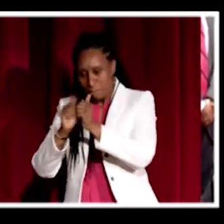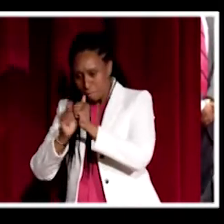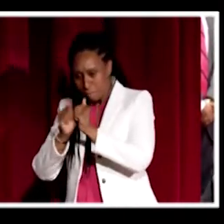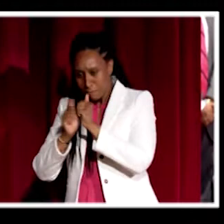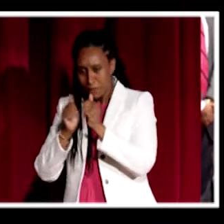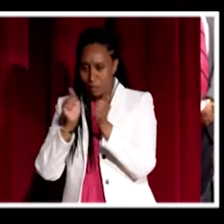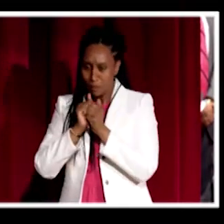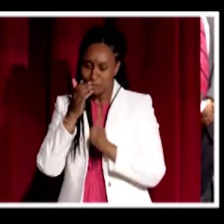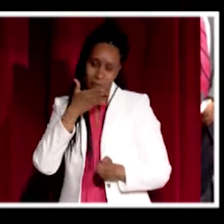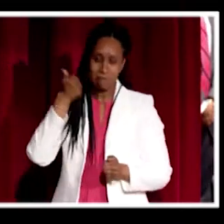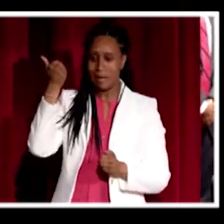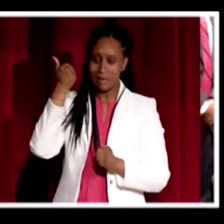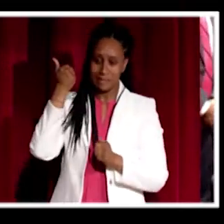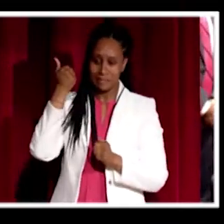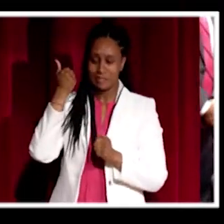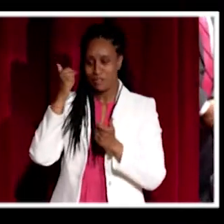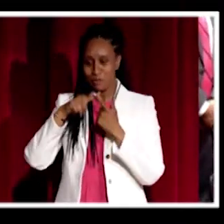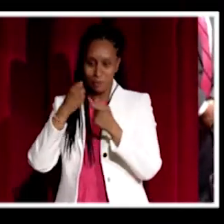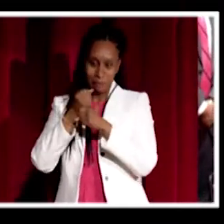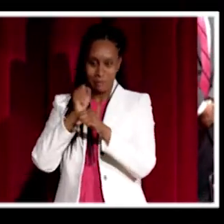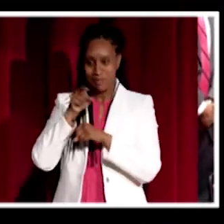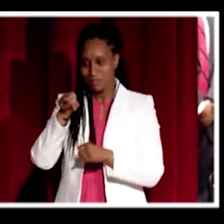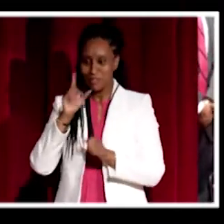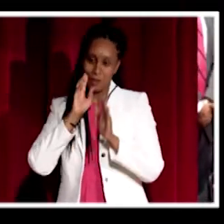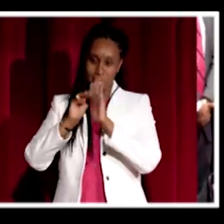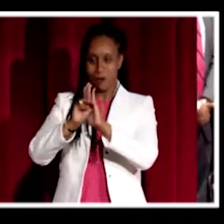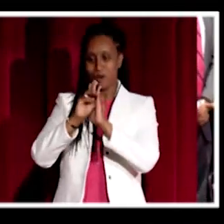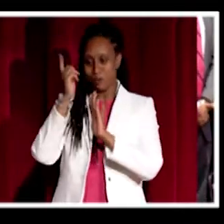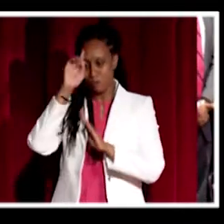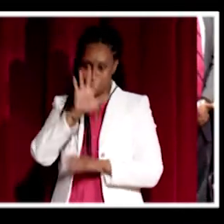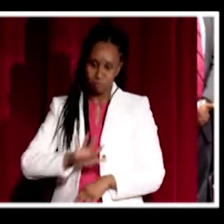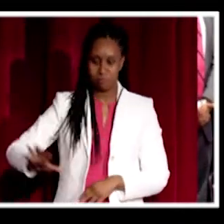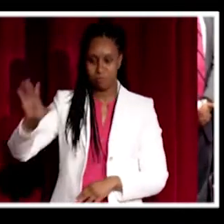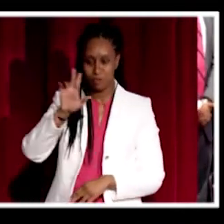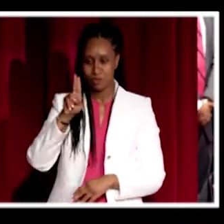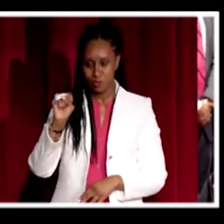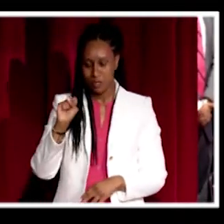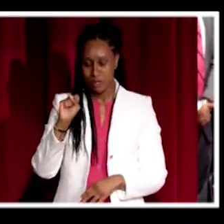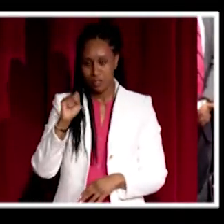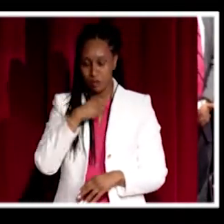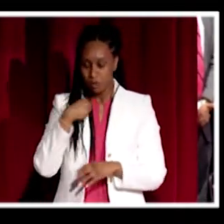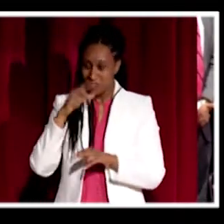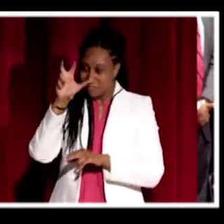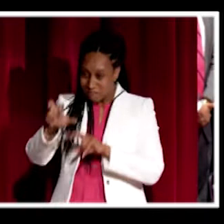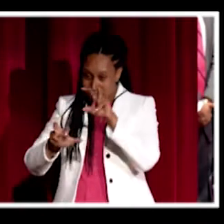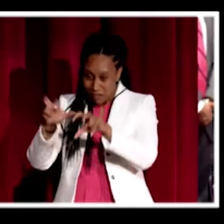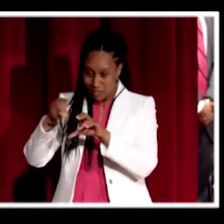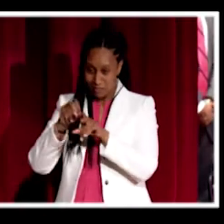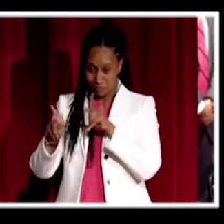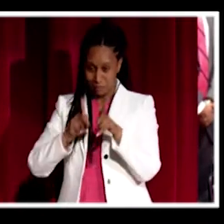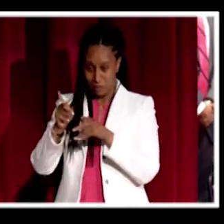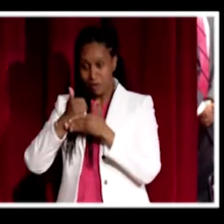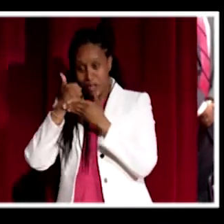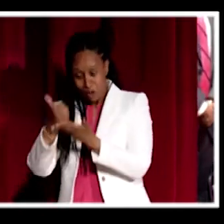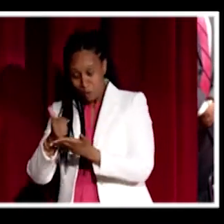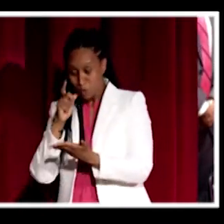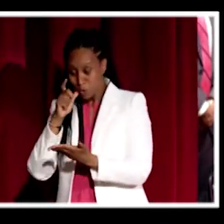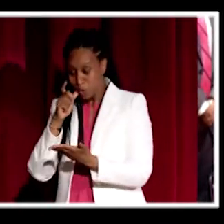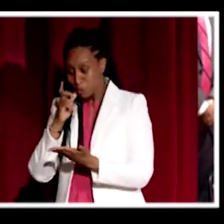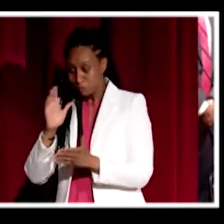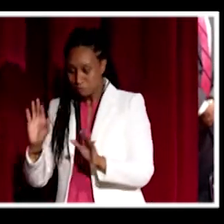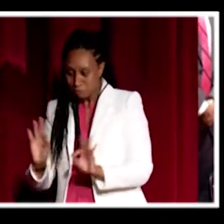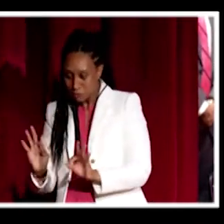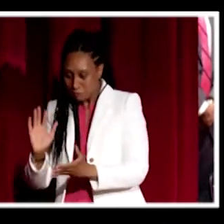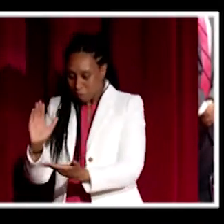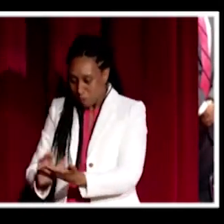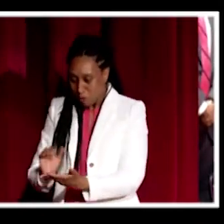its populace to make it the model for the nation. Investing in the people, helping the least. For any